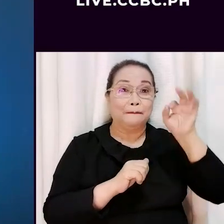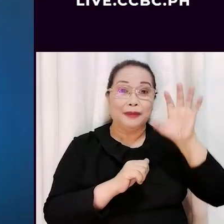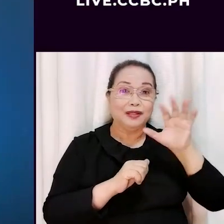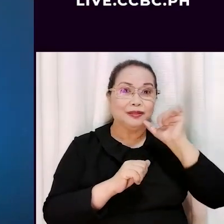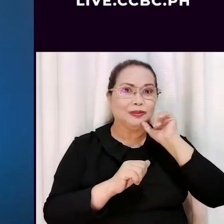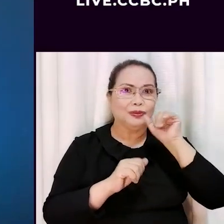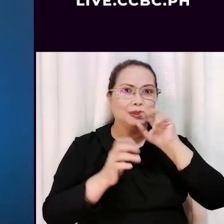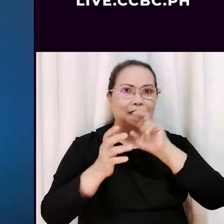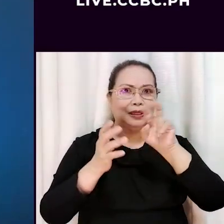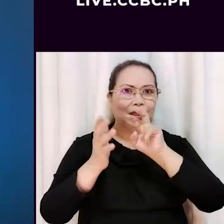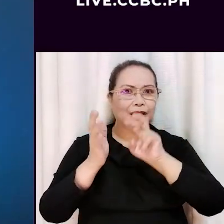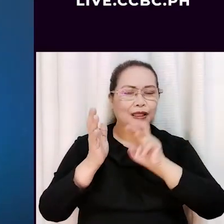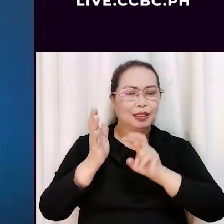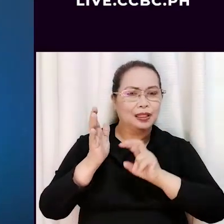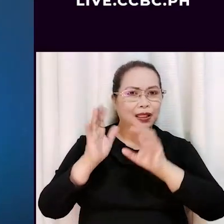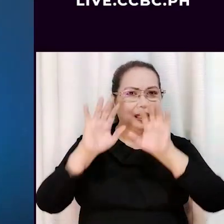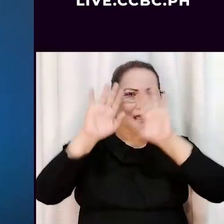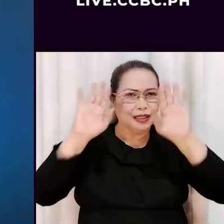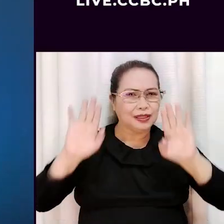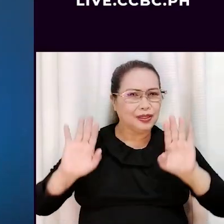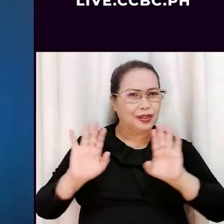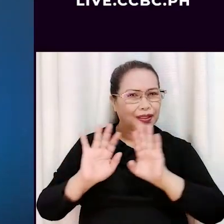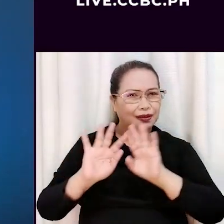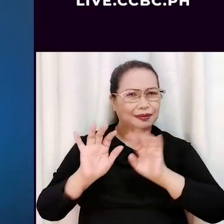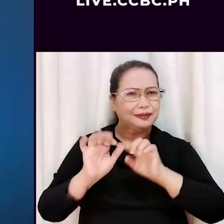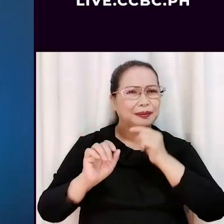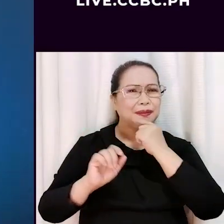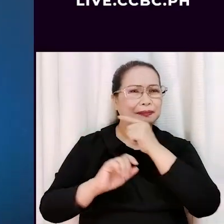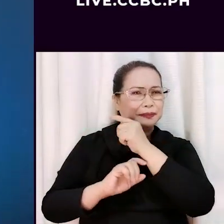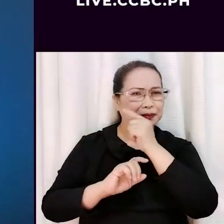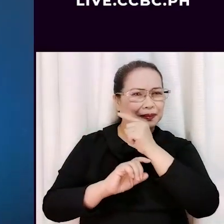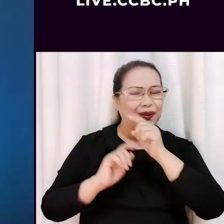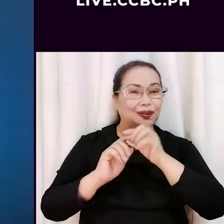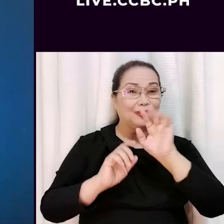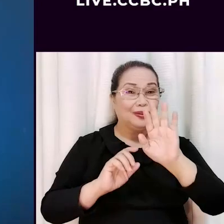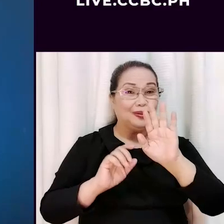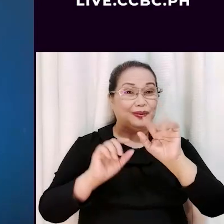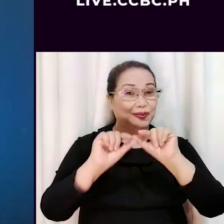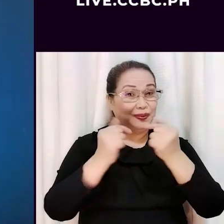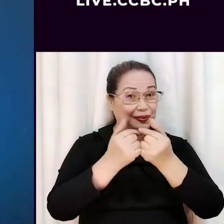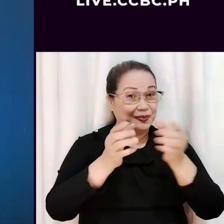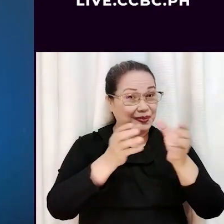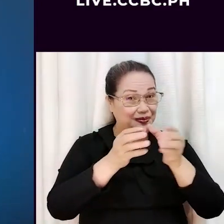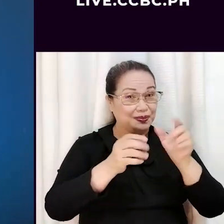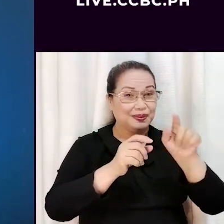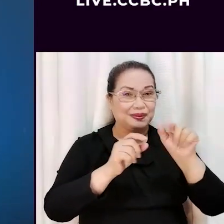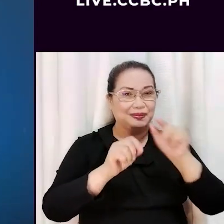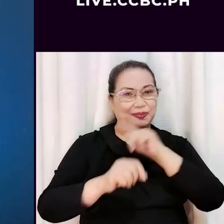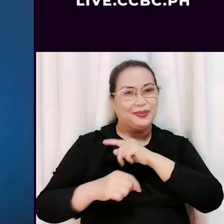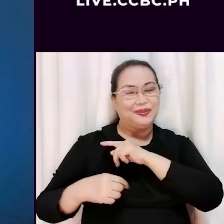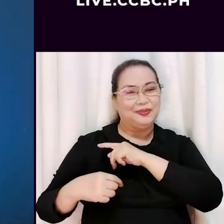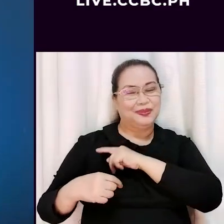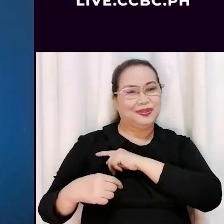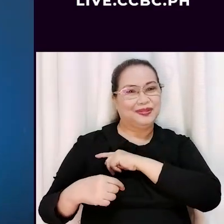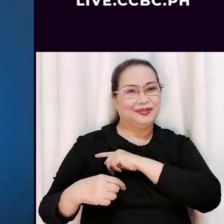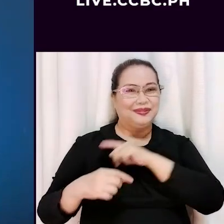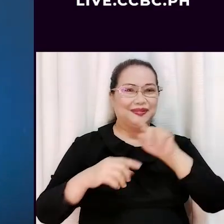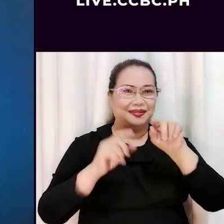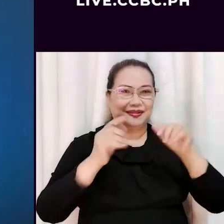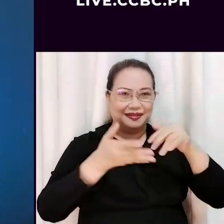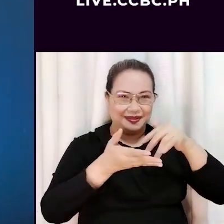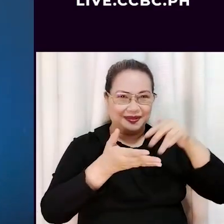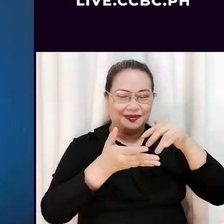chart. We don't have time. But I pray that you and your life groups or your personal in your personal